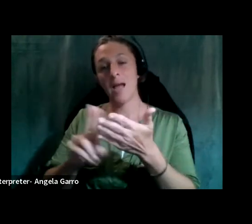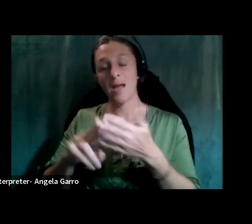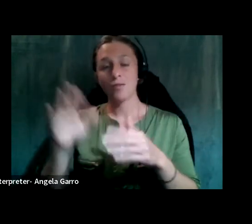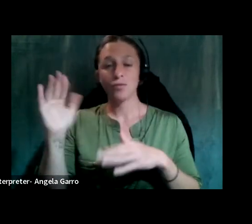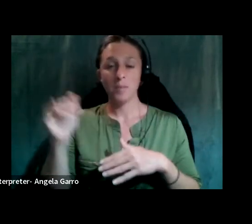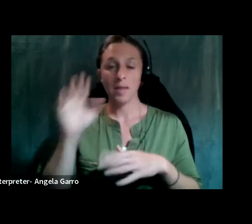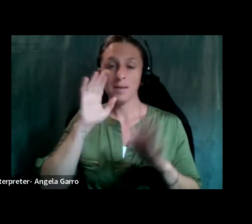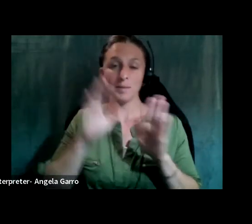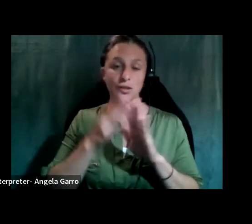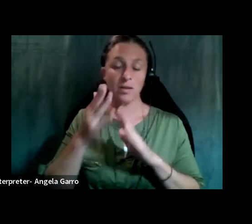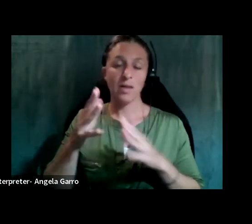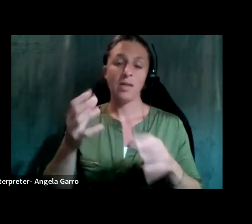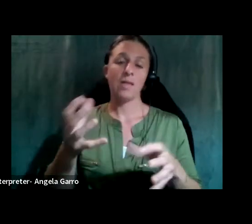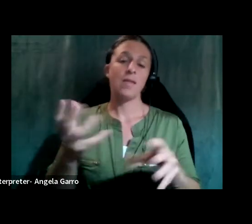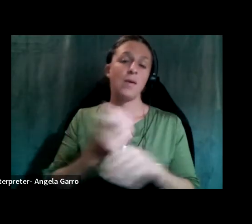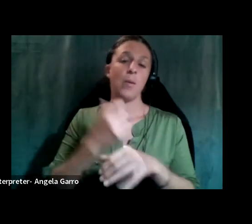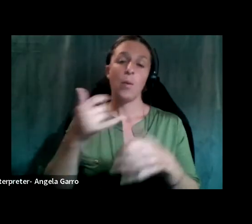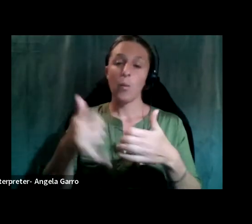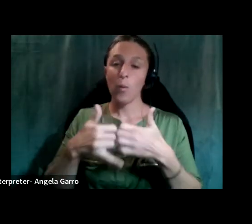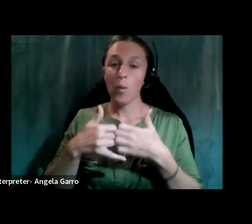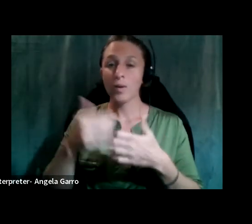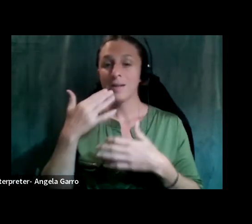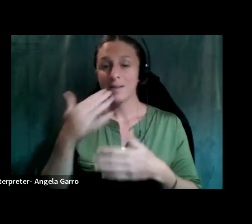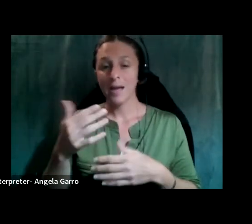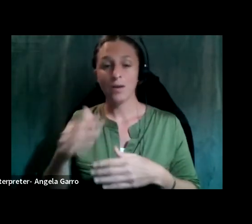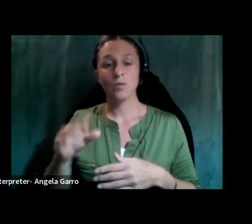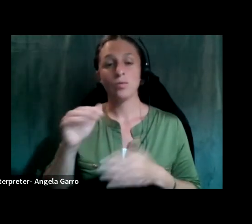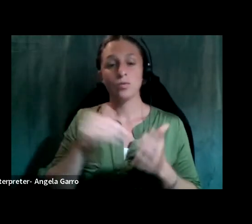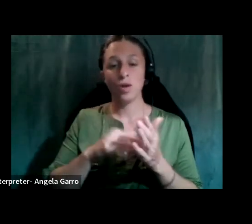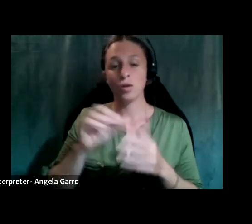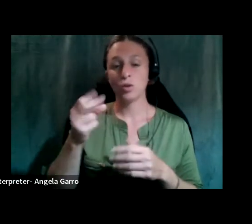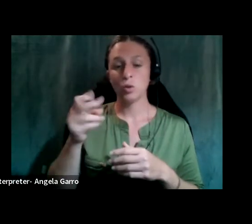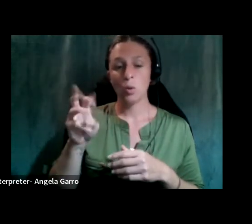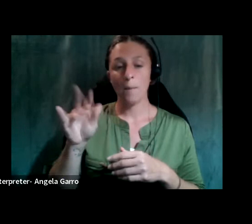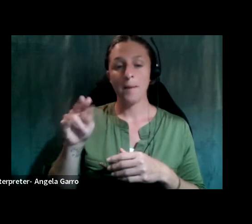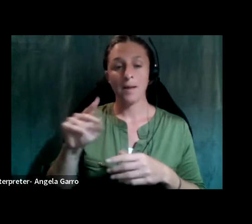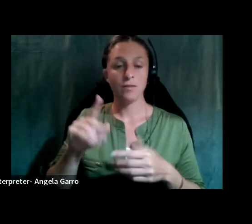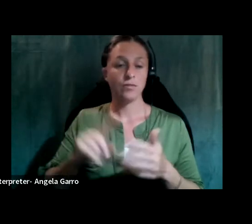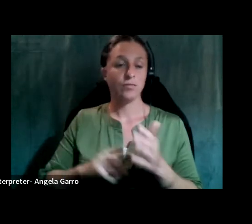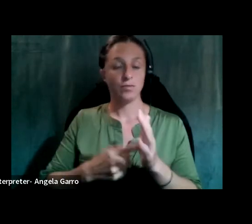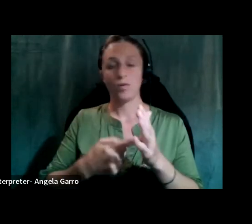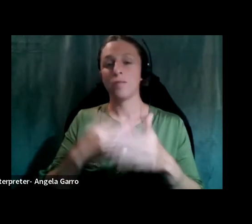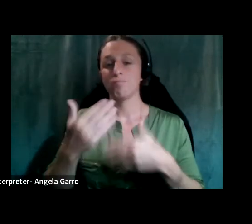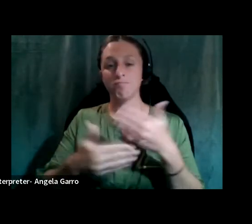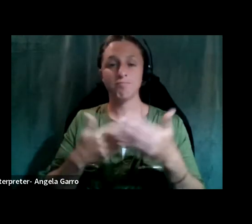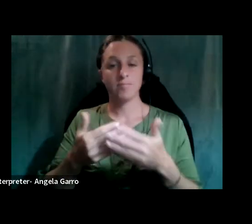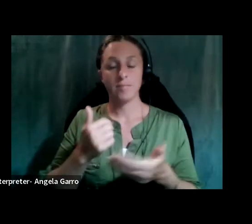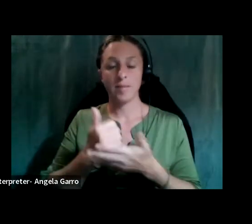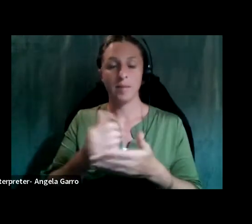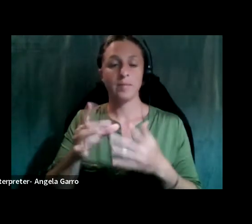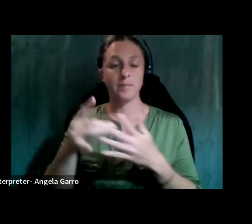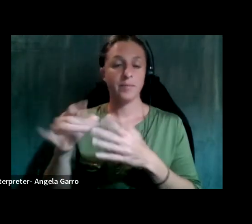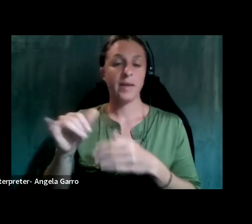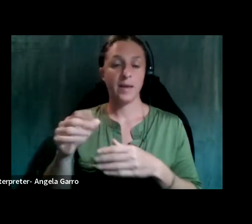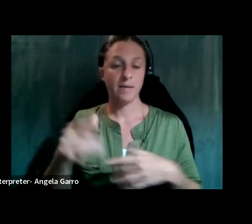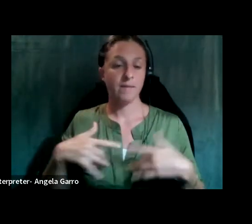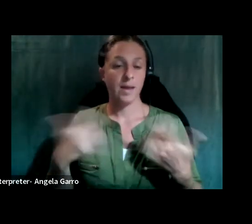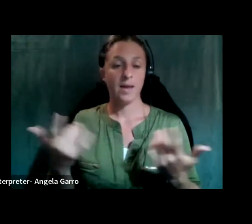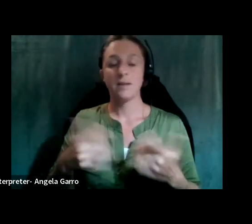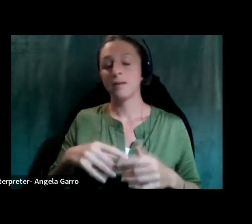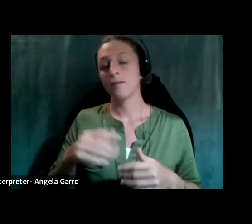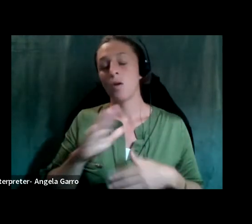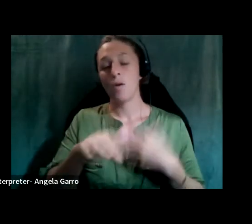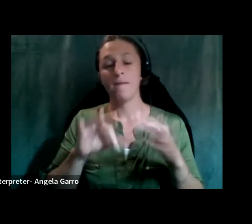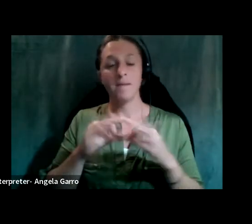was there, and they won awards. And thank you, Dr. Showman, for spearheading that event. And all the families were there. And Dr.